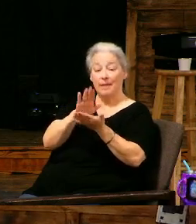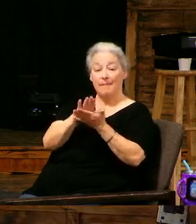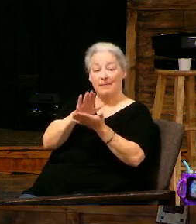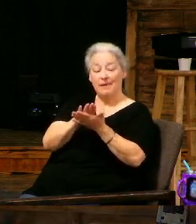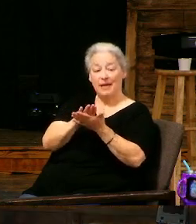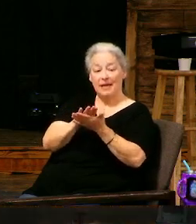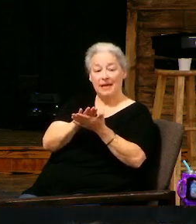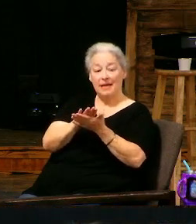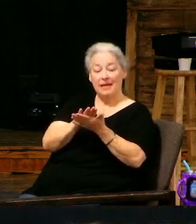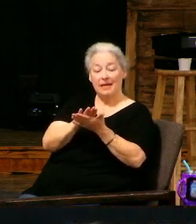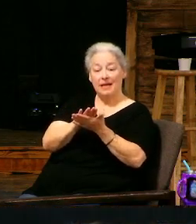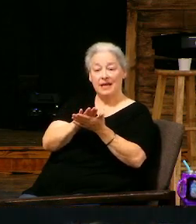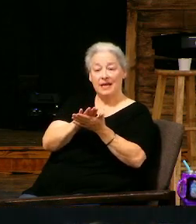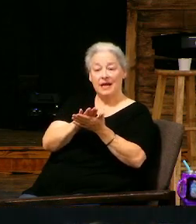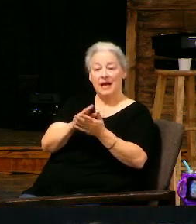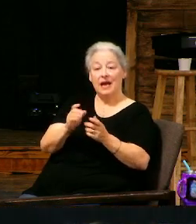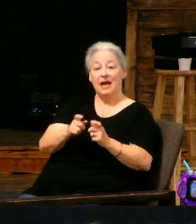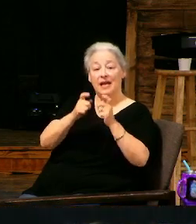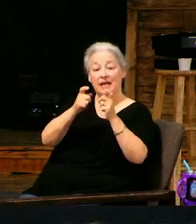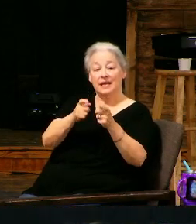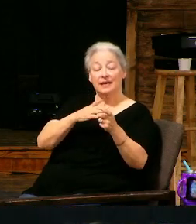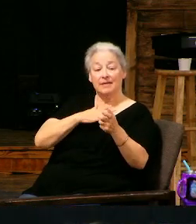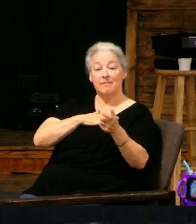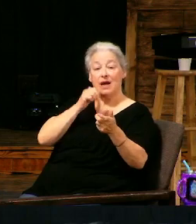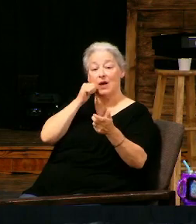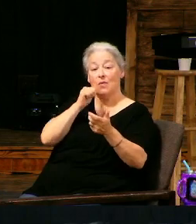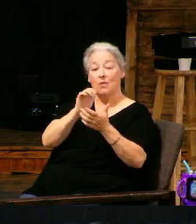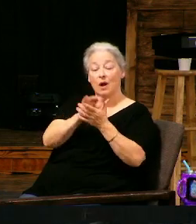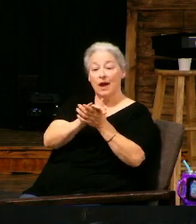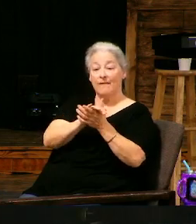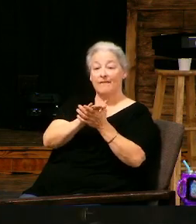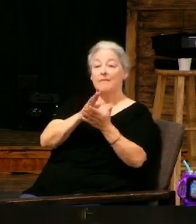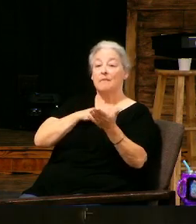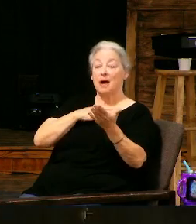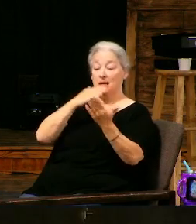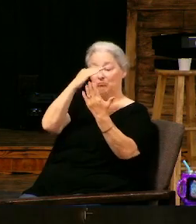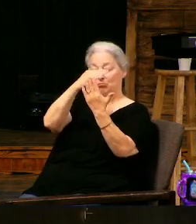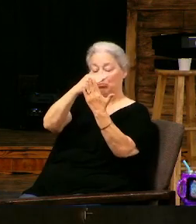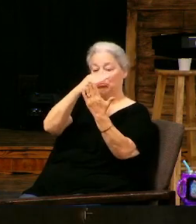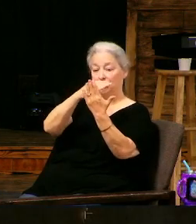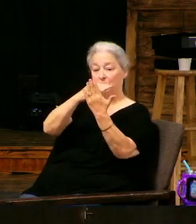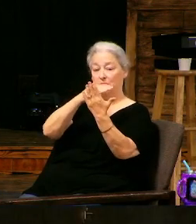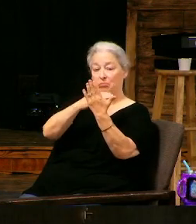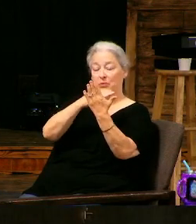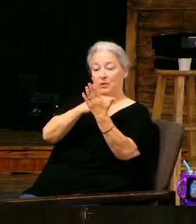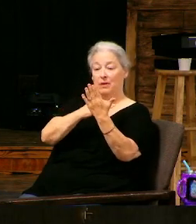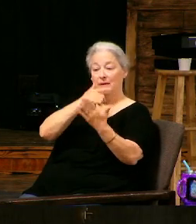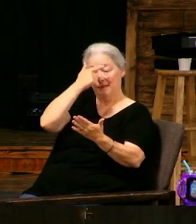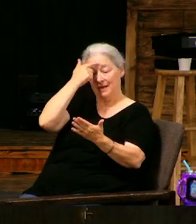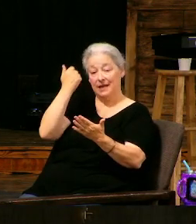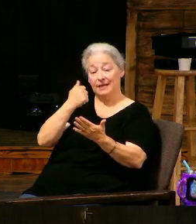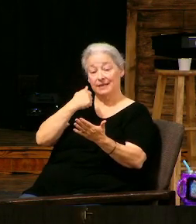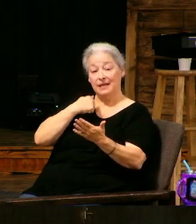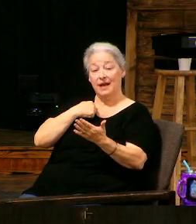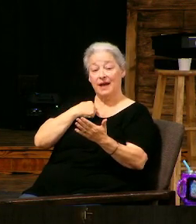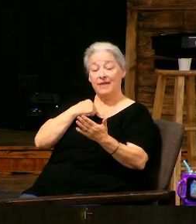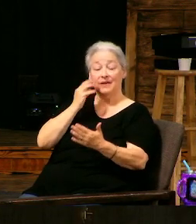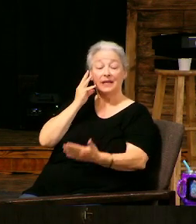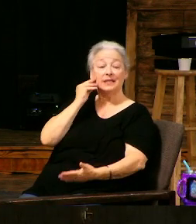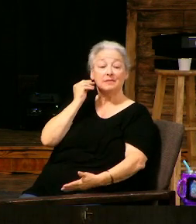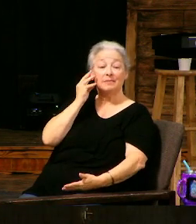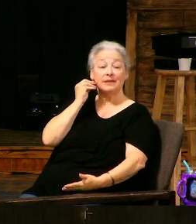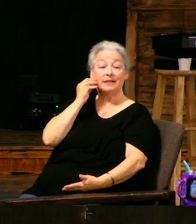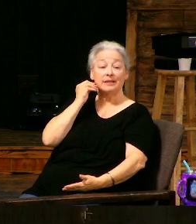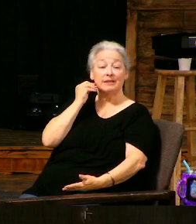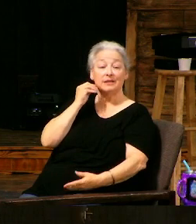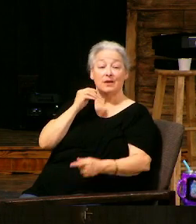wife the agenda of the day for me. Because I've experienced sometimes when I tell the wife what I'm